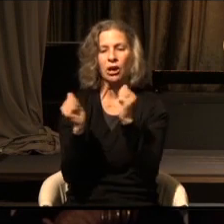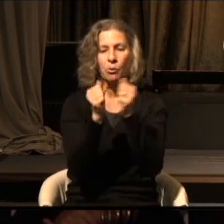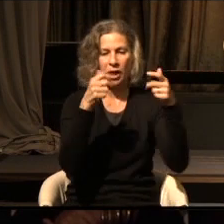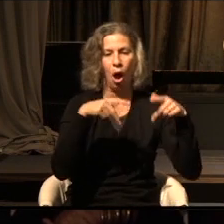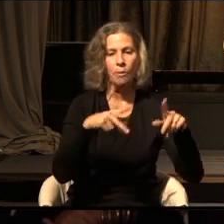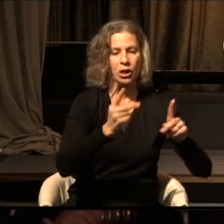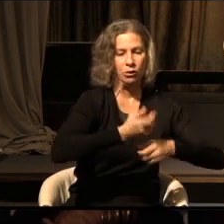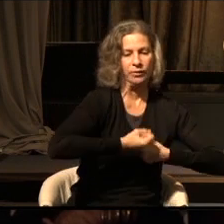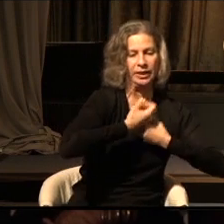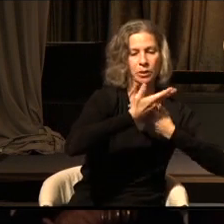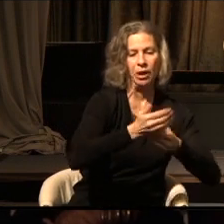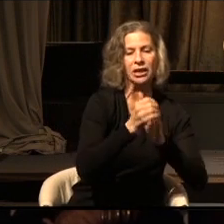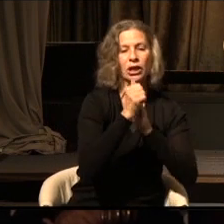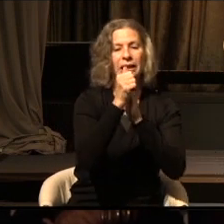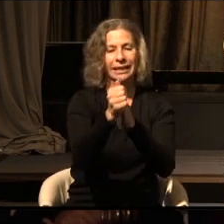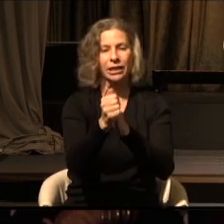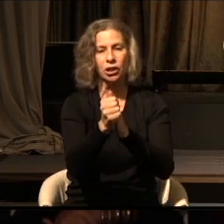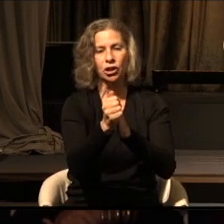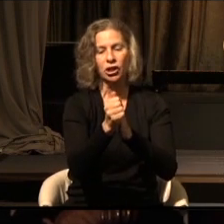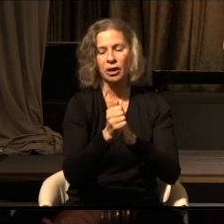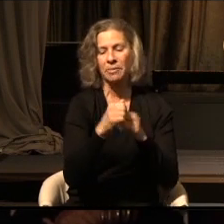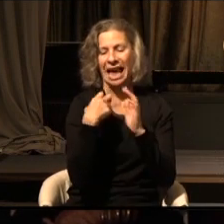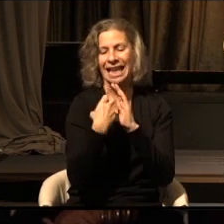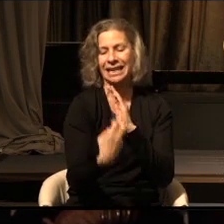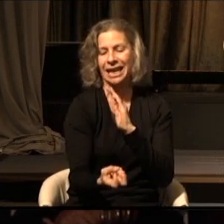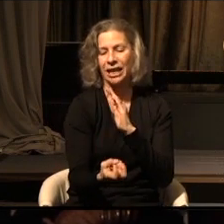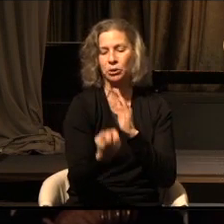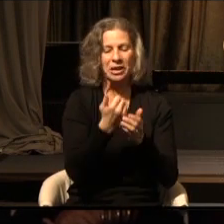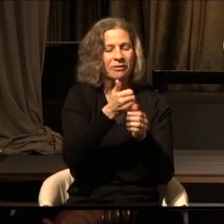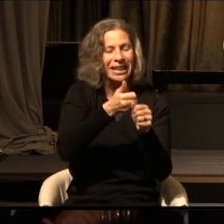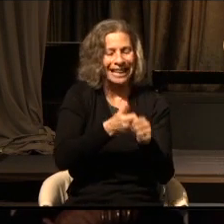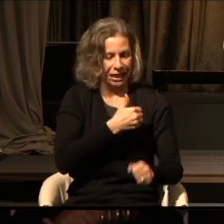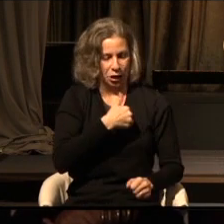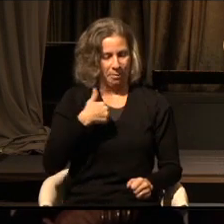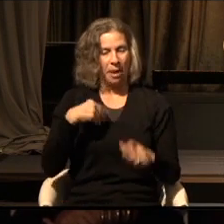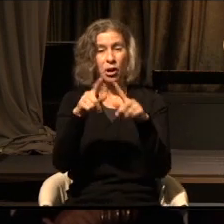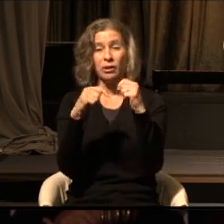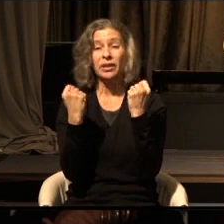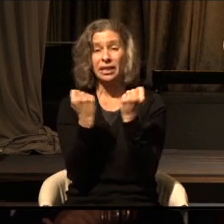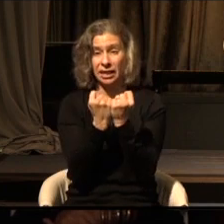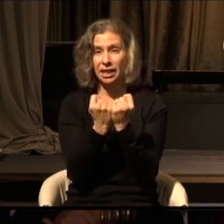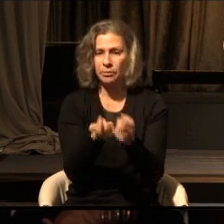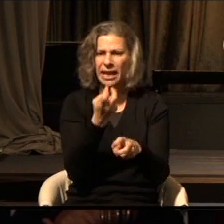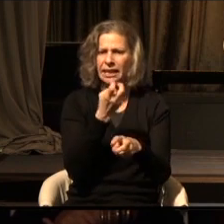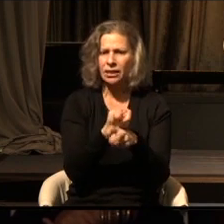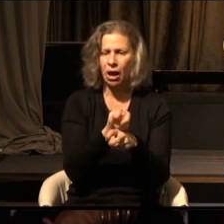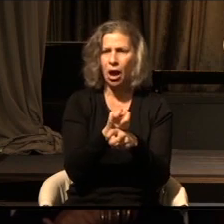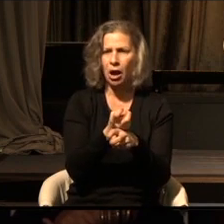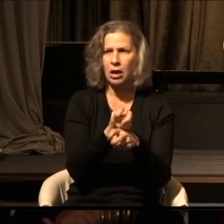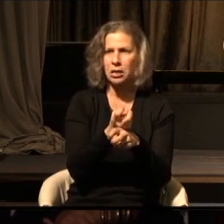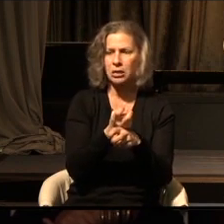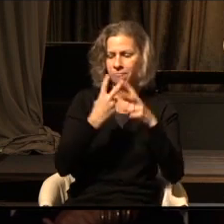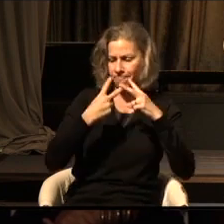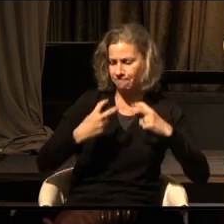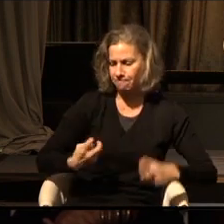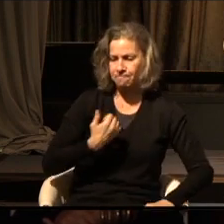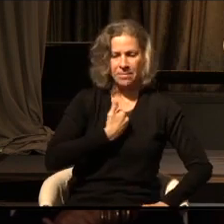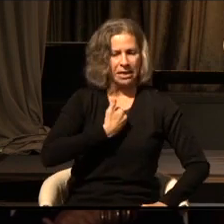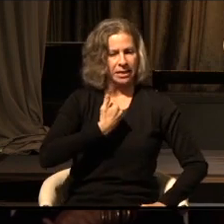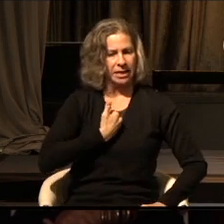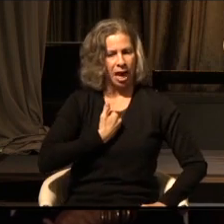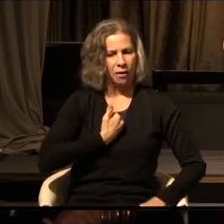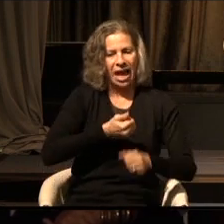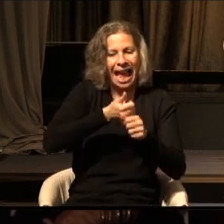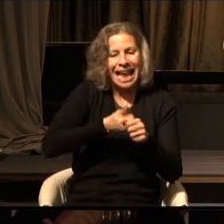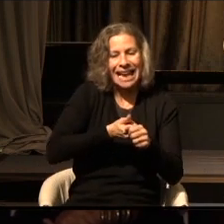expression, leadership, and engagement for each member of the team? Sometimes it's hard to look in the mirror, and each of these questions raise